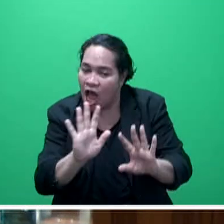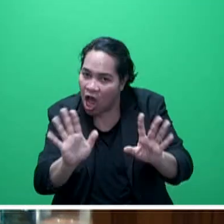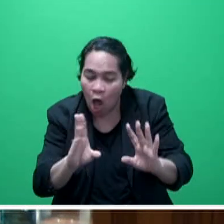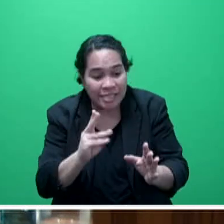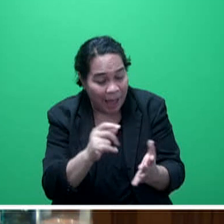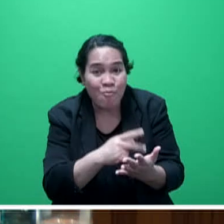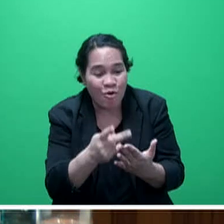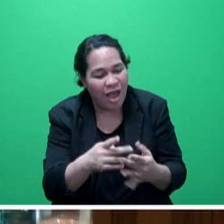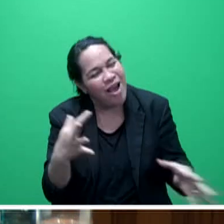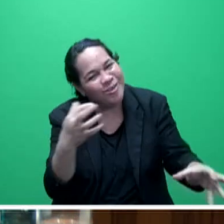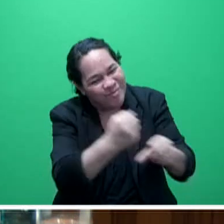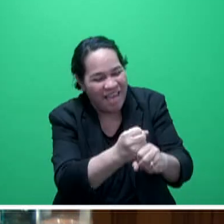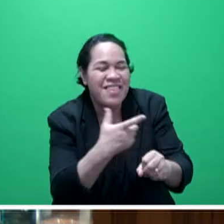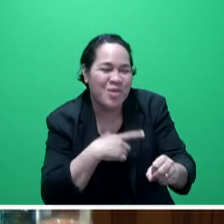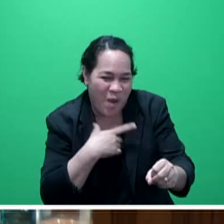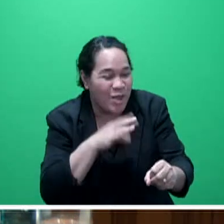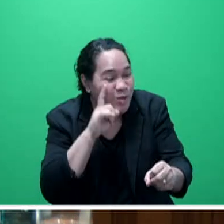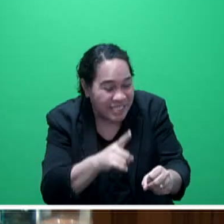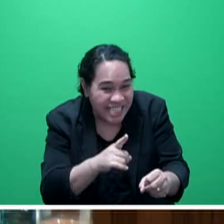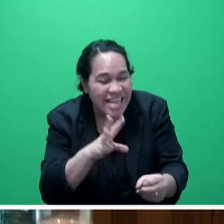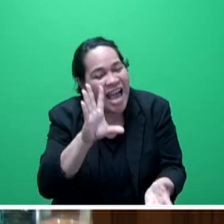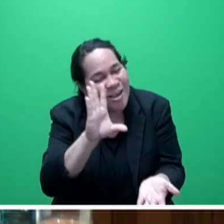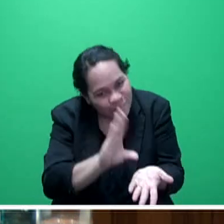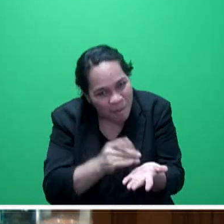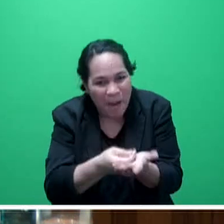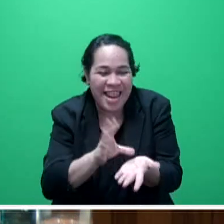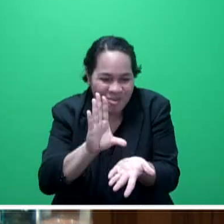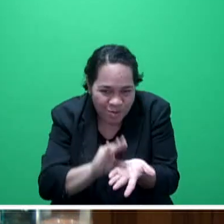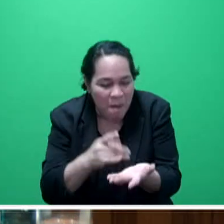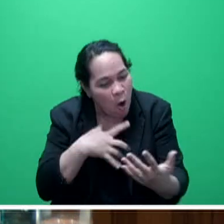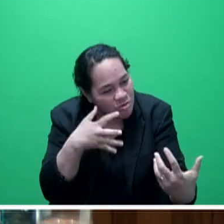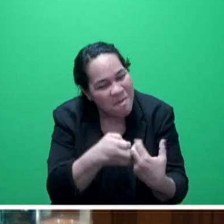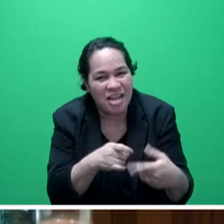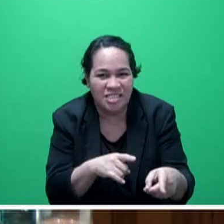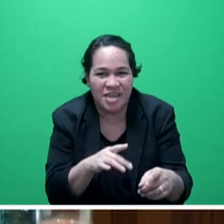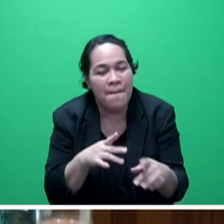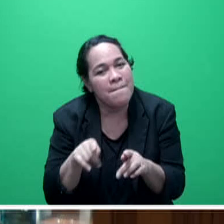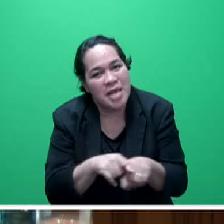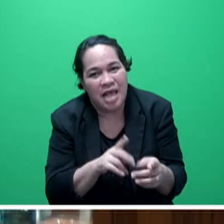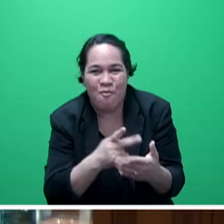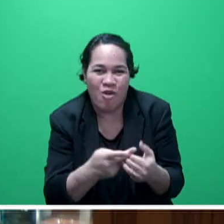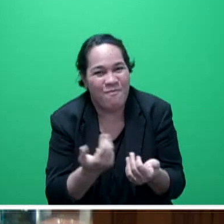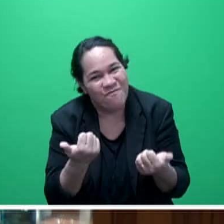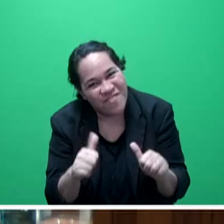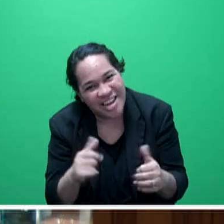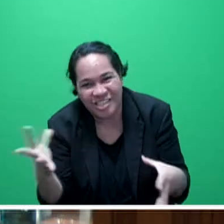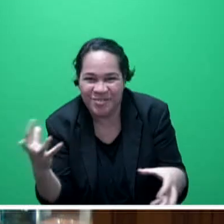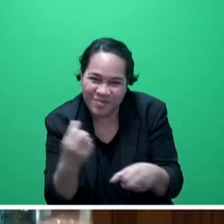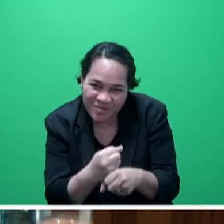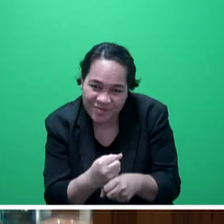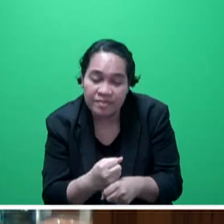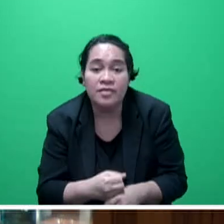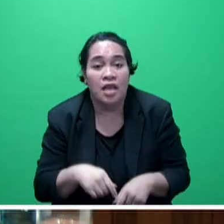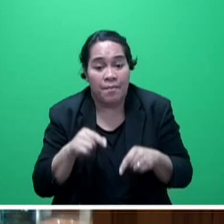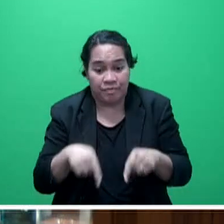That's why the reductions are shown in the budget book. Mr. Speaker, sir, despite hard times, the Ministry of Housing and